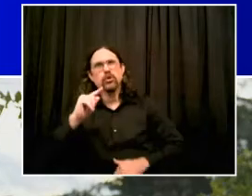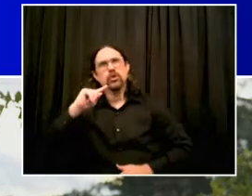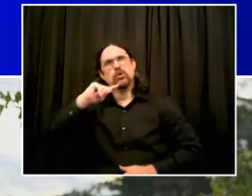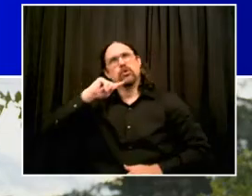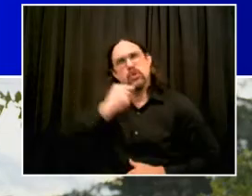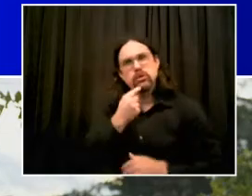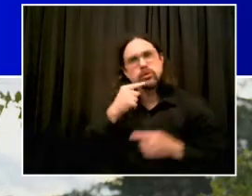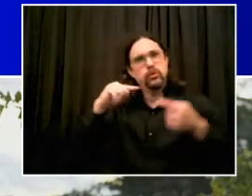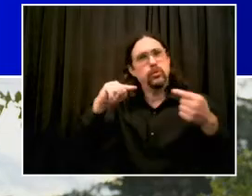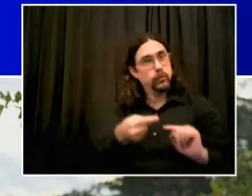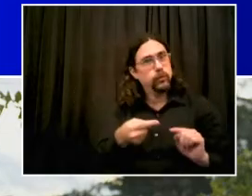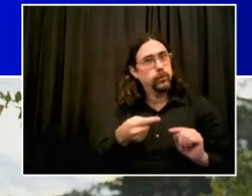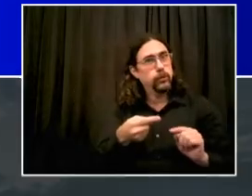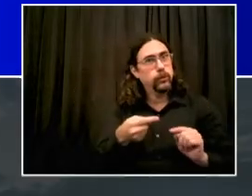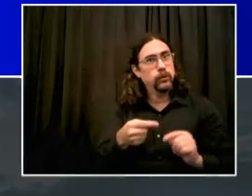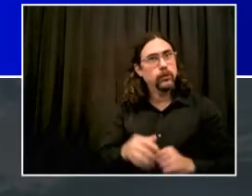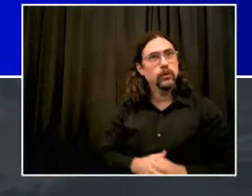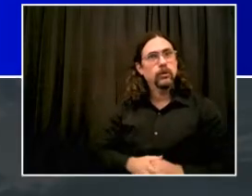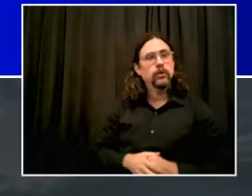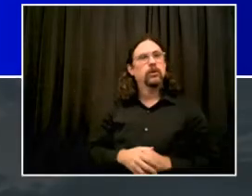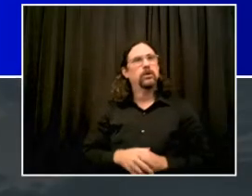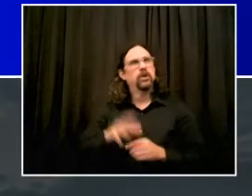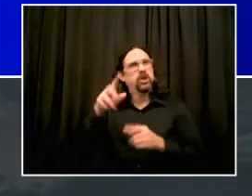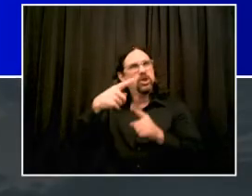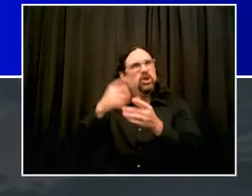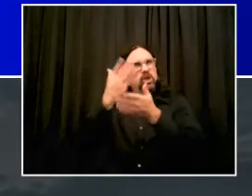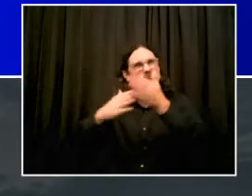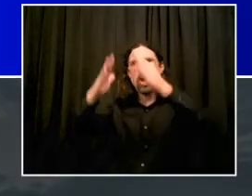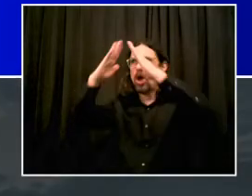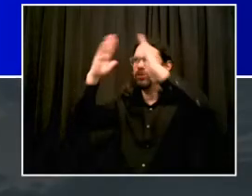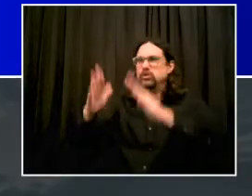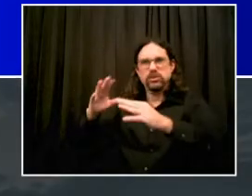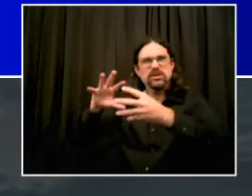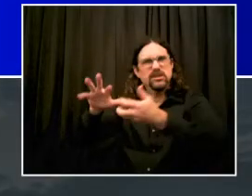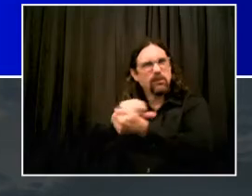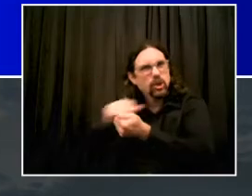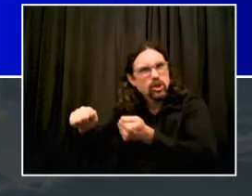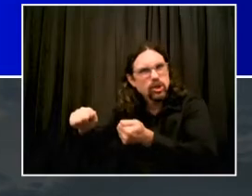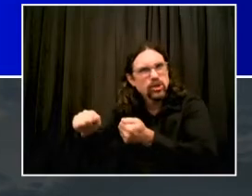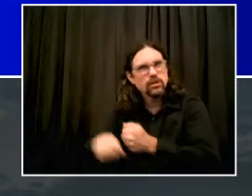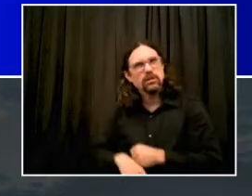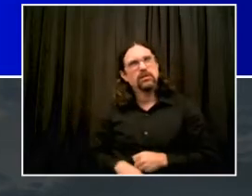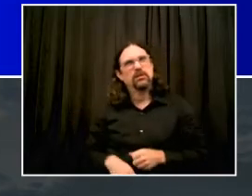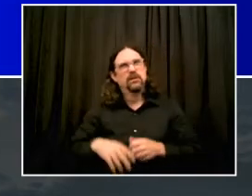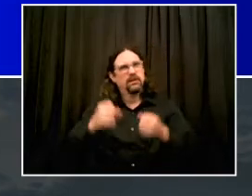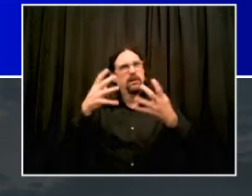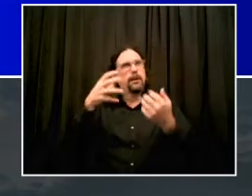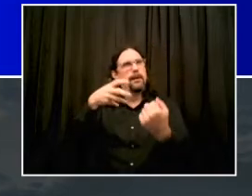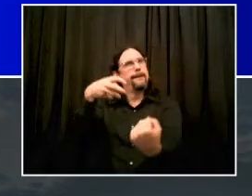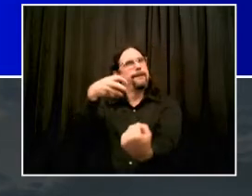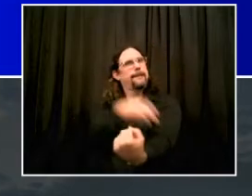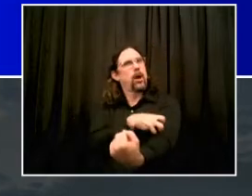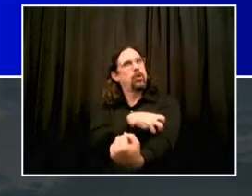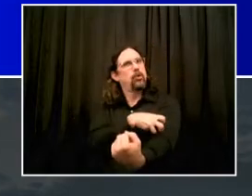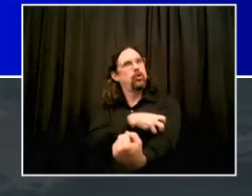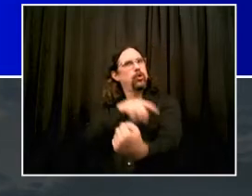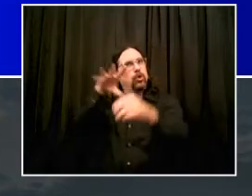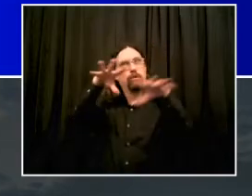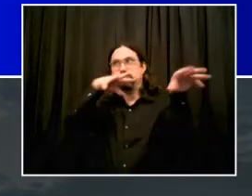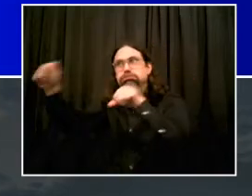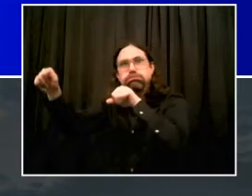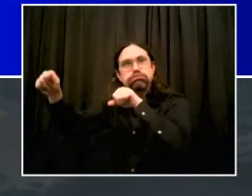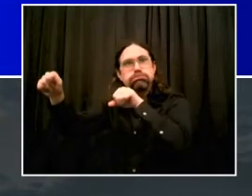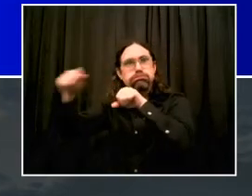outages caused primarily in the areas where the falling trees knocked down power wires. So at the peak, over